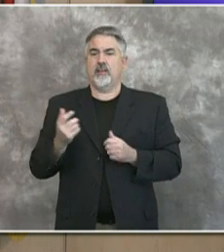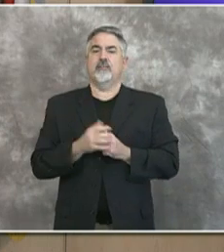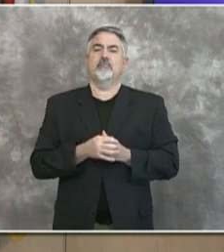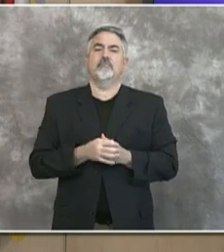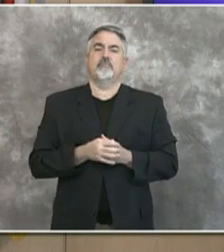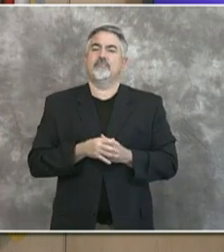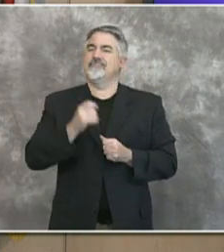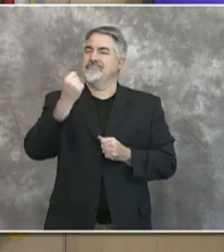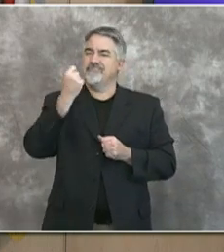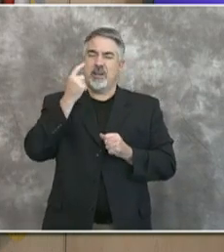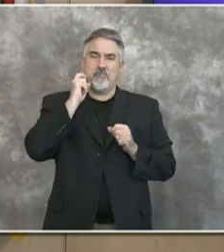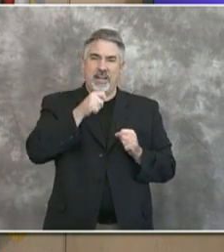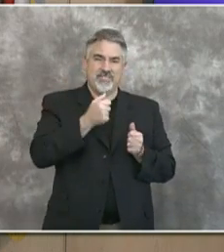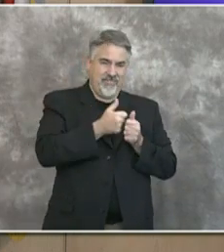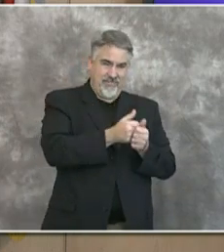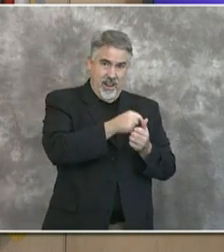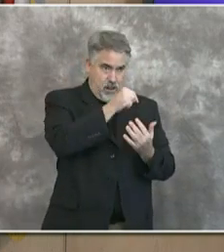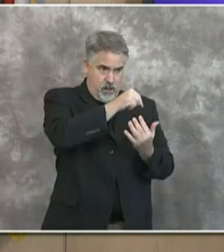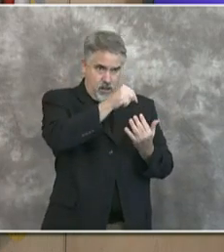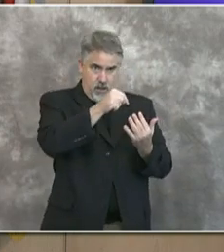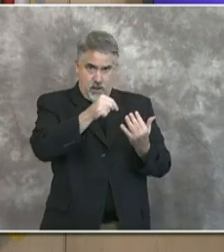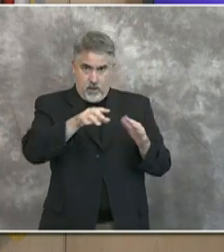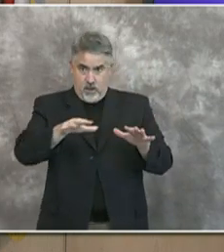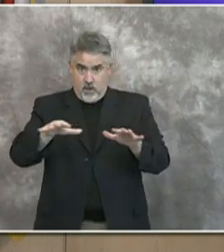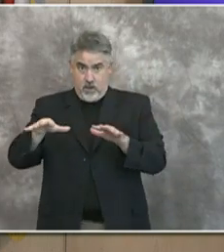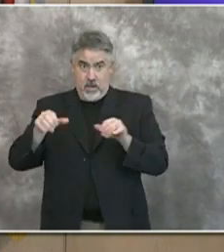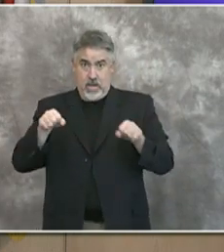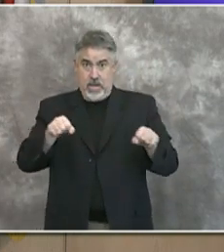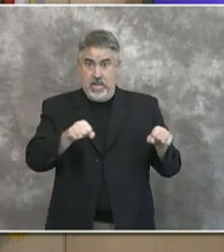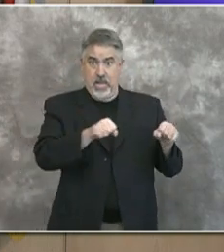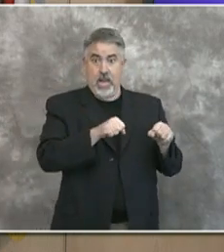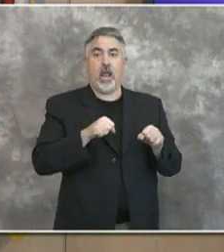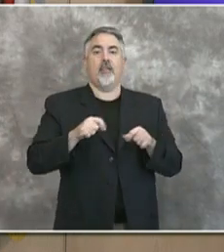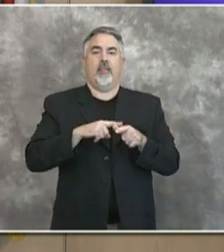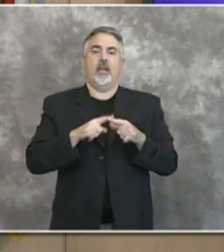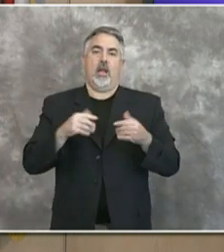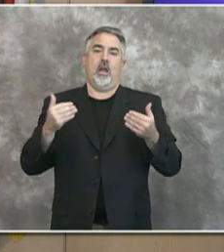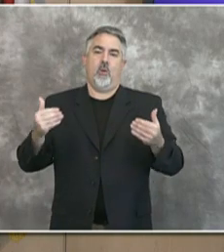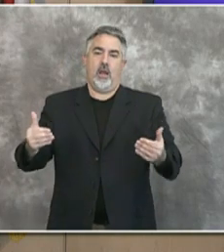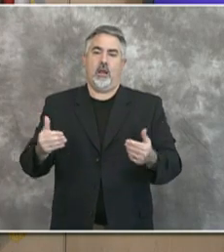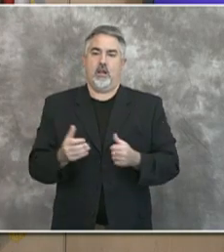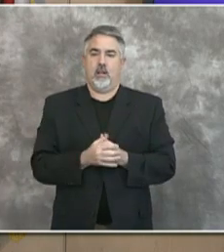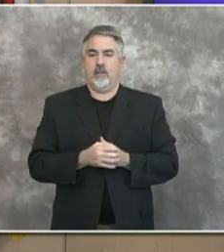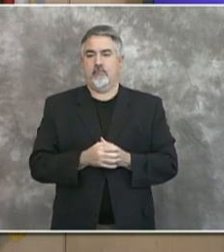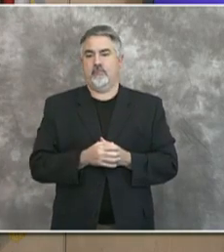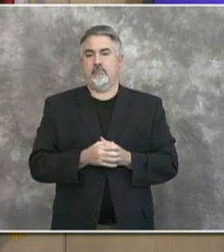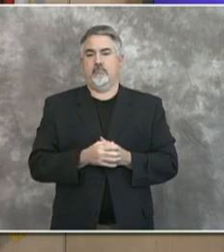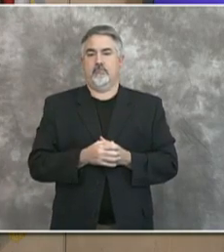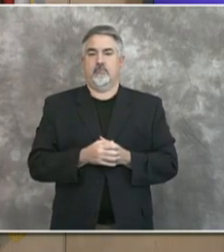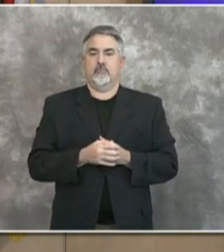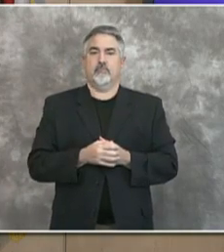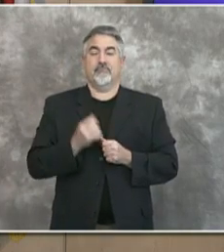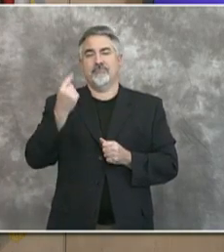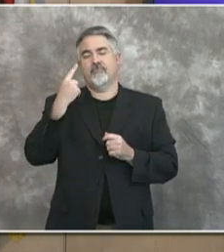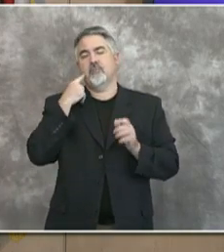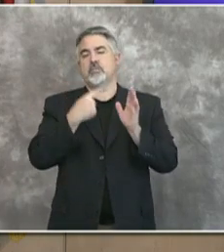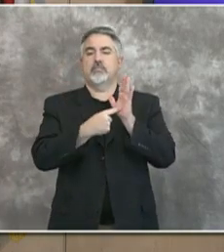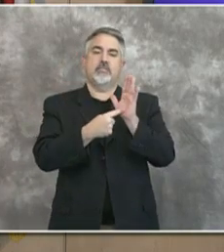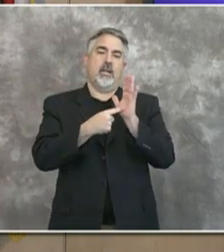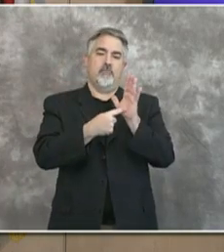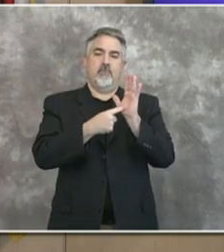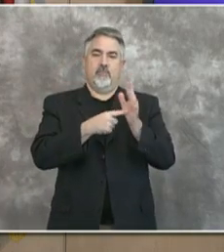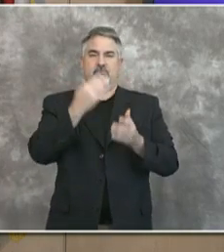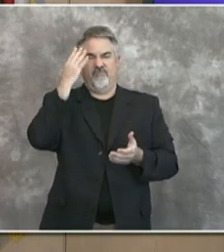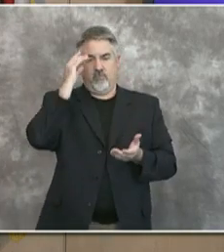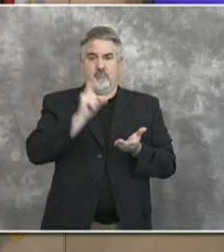components needed to actually execute that test. An analogy that's been used often is that of a printer. You may have a printer,